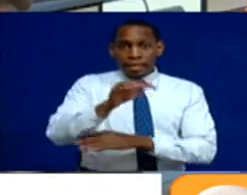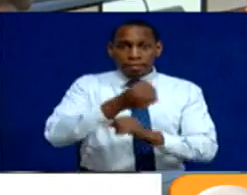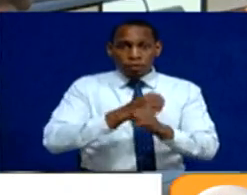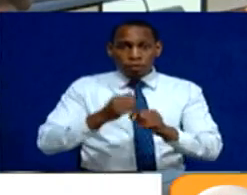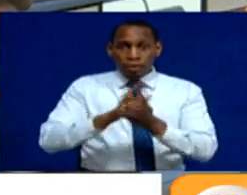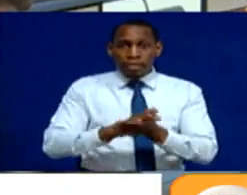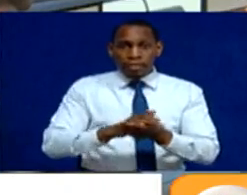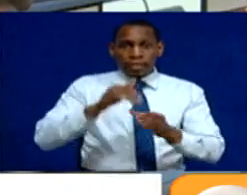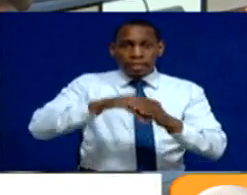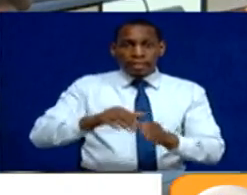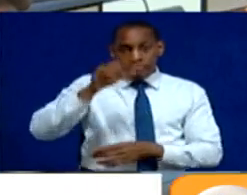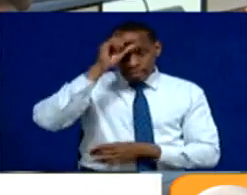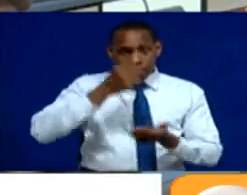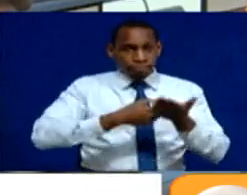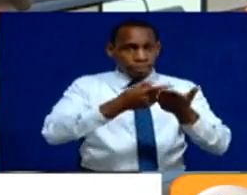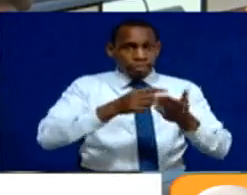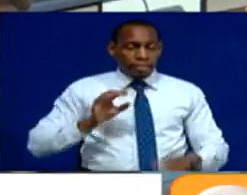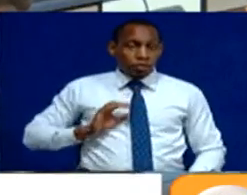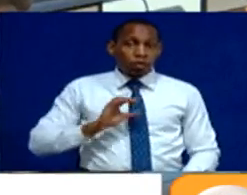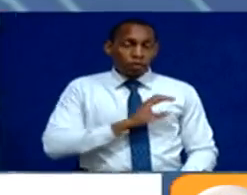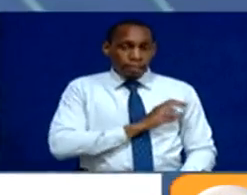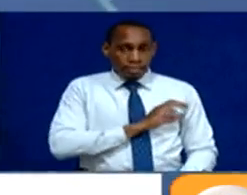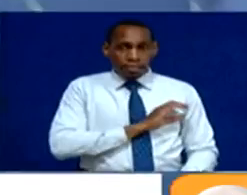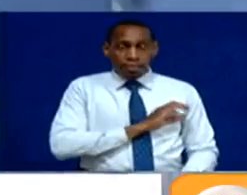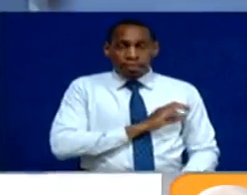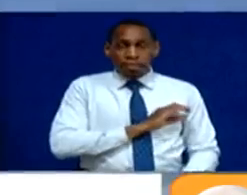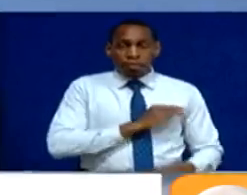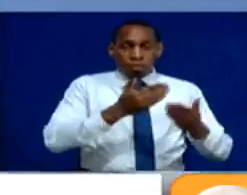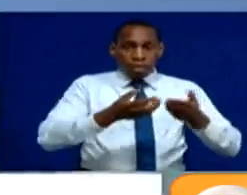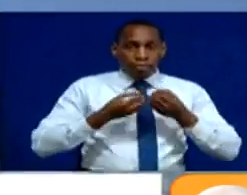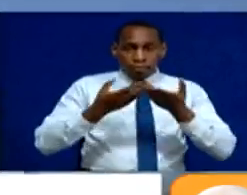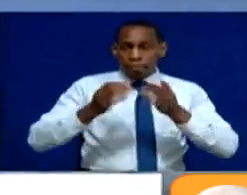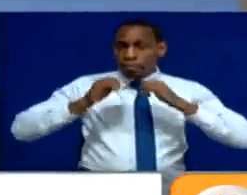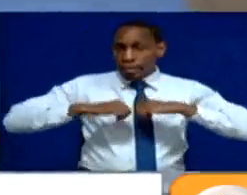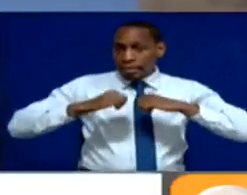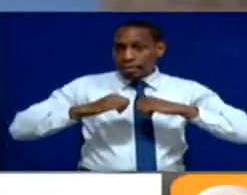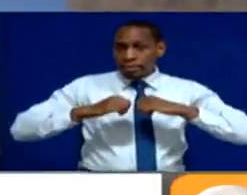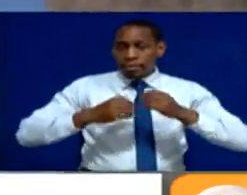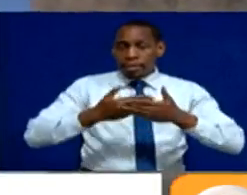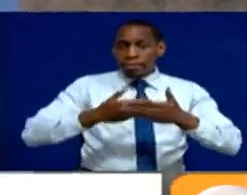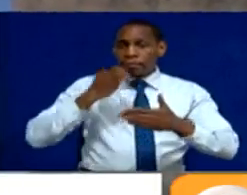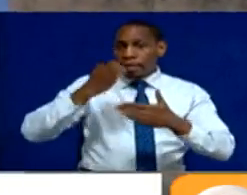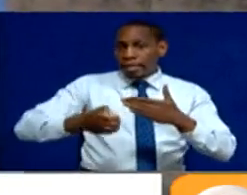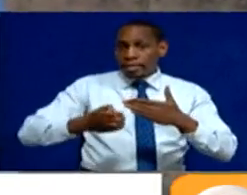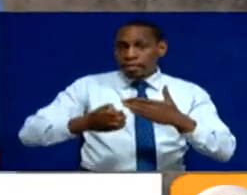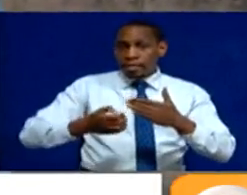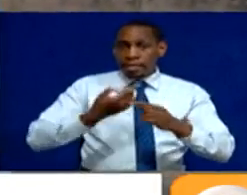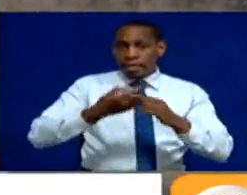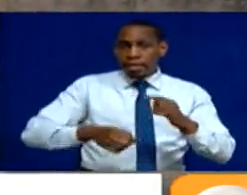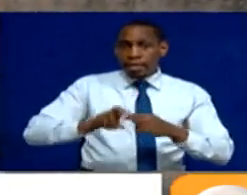creation of an intergovernmental negotiating committee to work on details of a treaty by the end